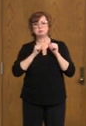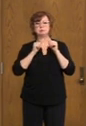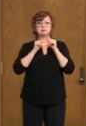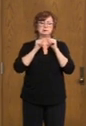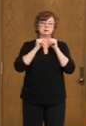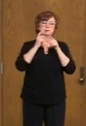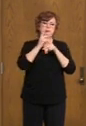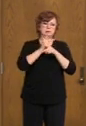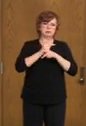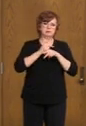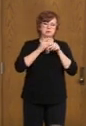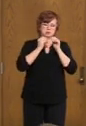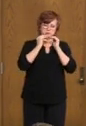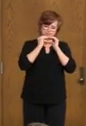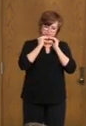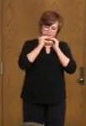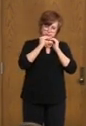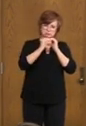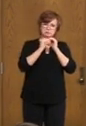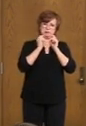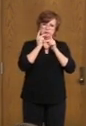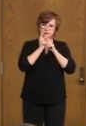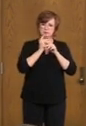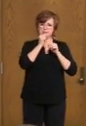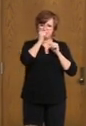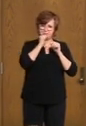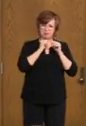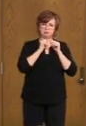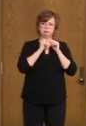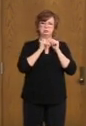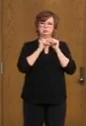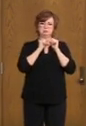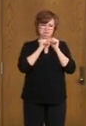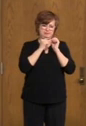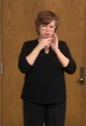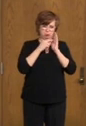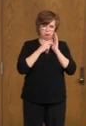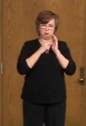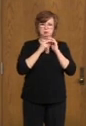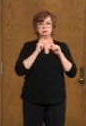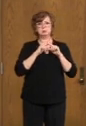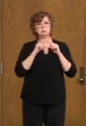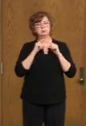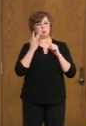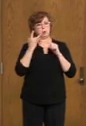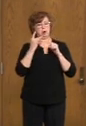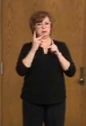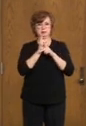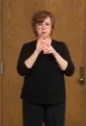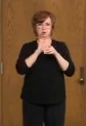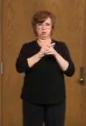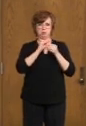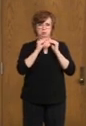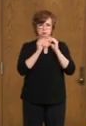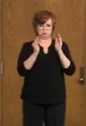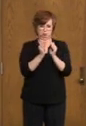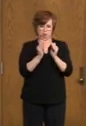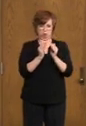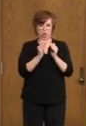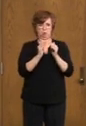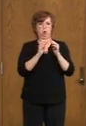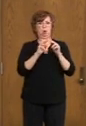And we obviously need to do all this to keep our case numbers down, but also to protect those who are most vulnerable and still have not been vaccinated.